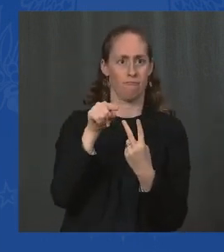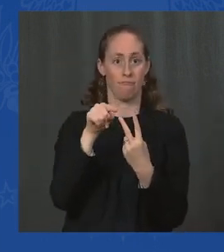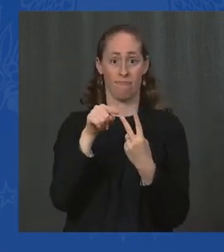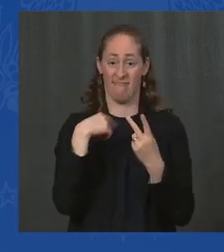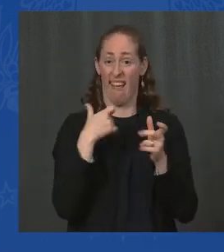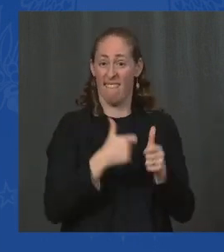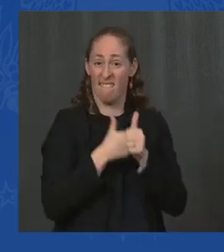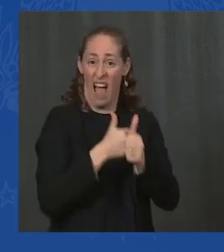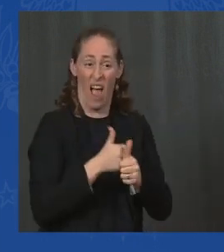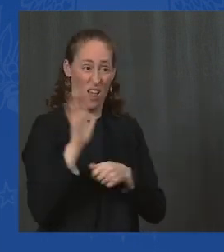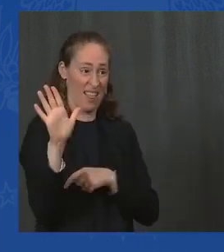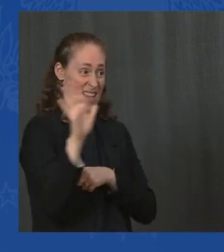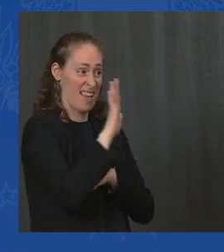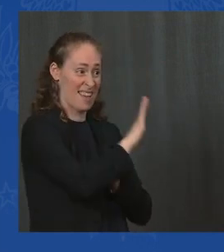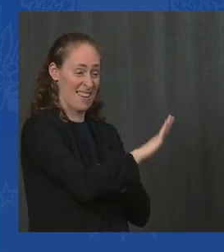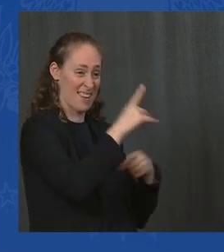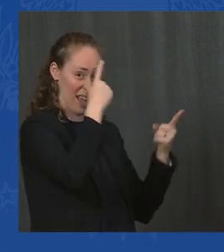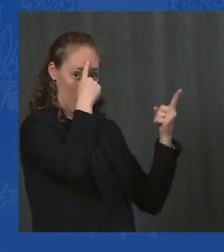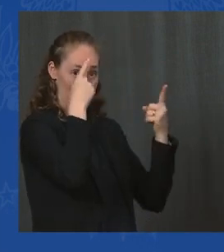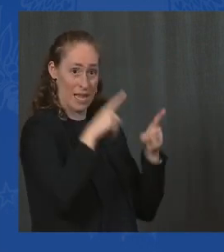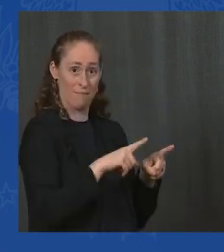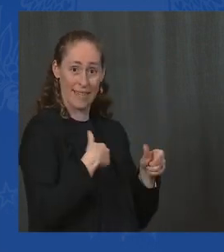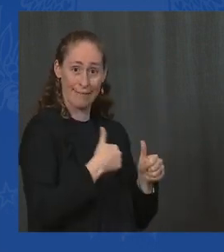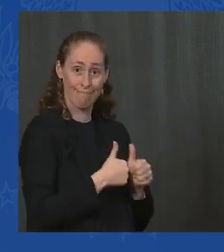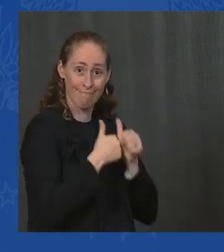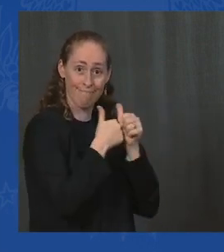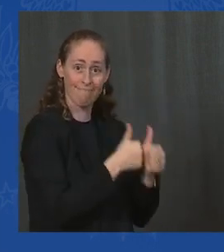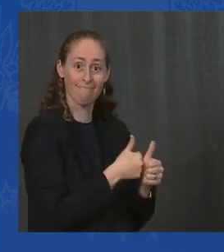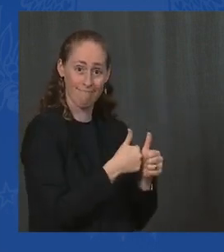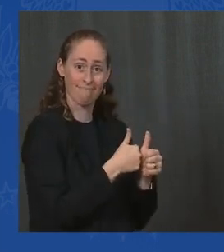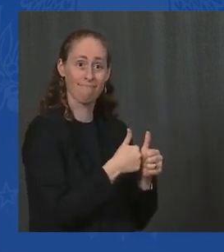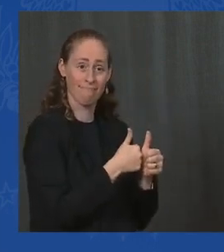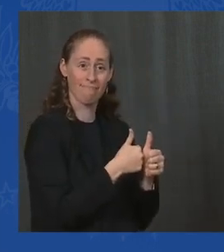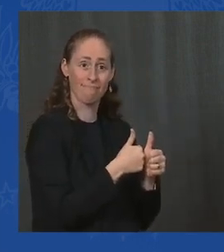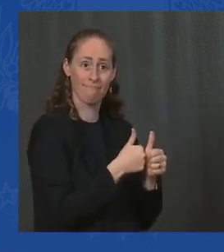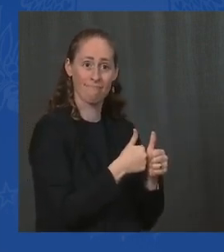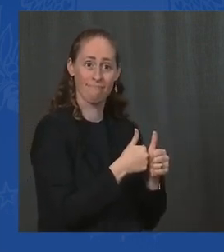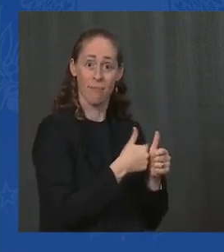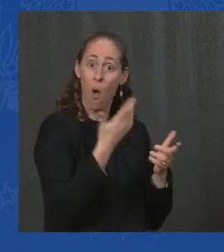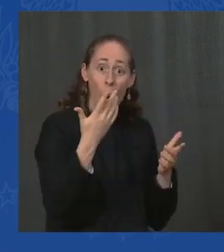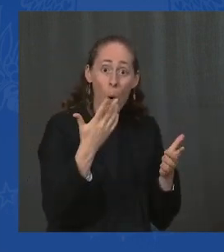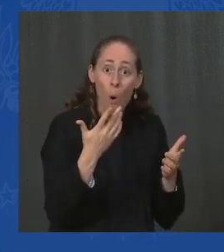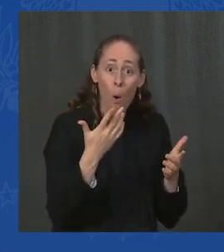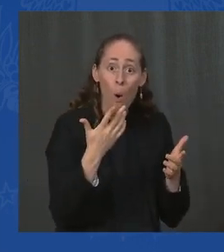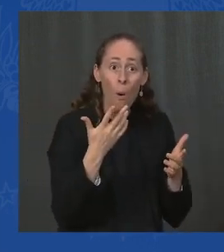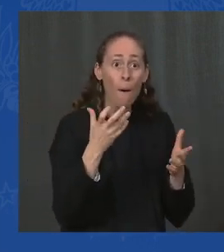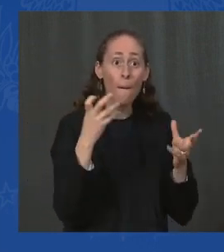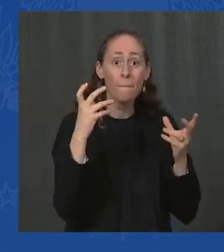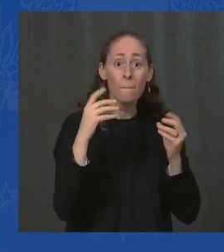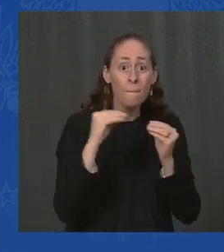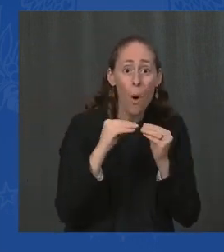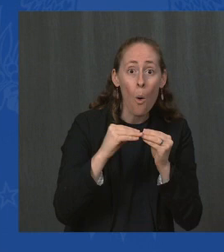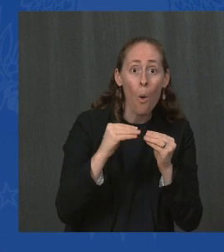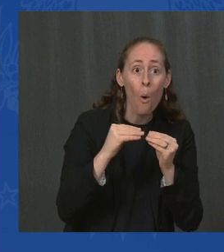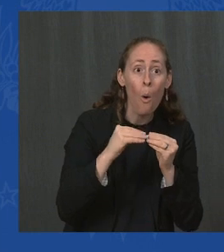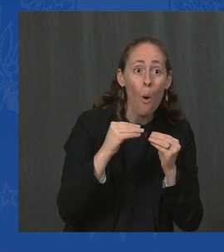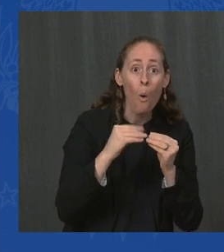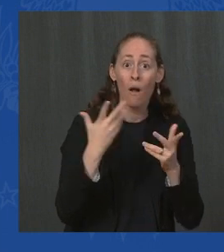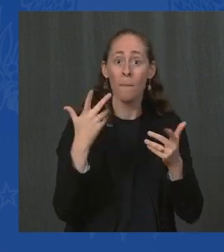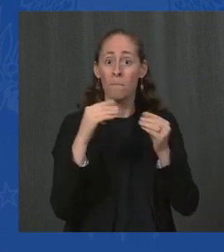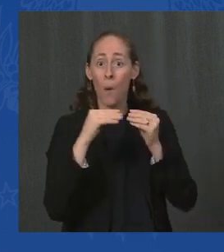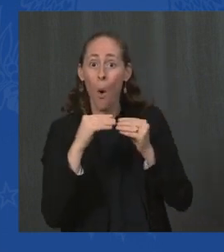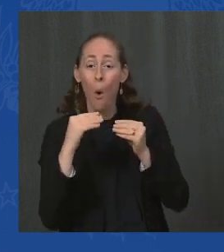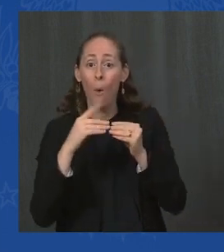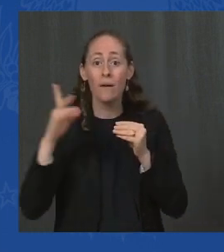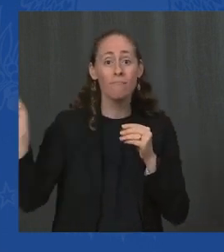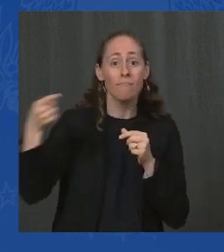administration and extend to have more time for people to get out, or send